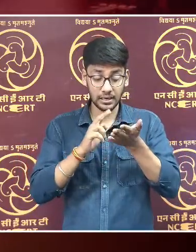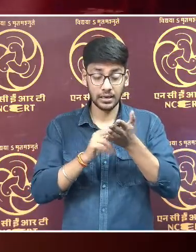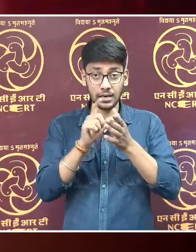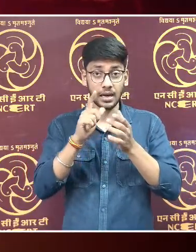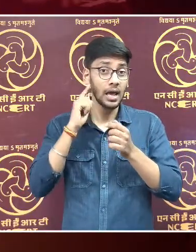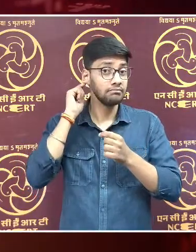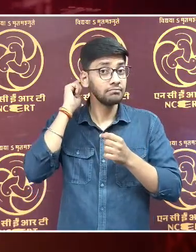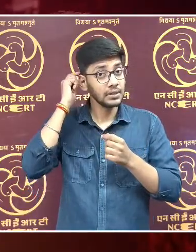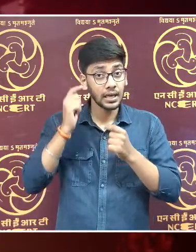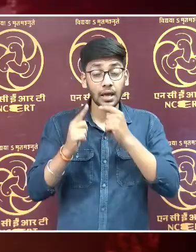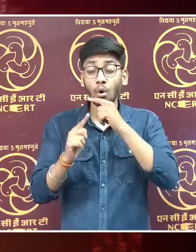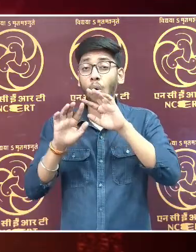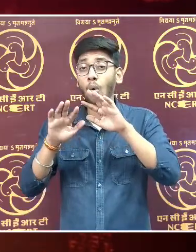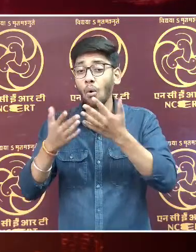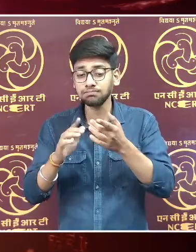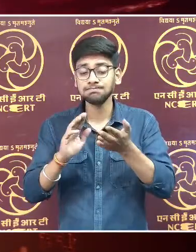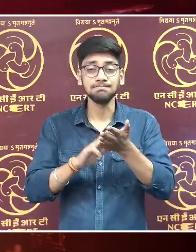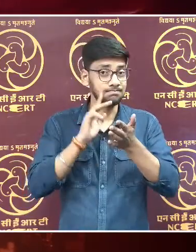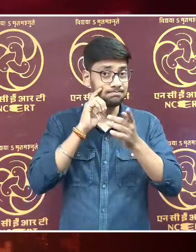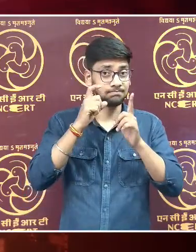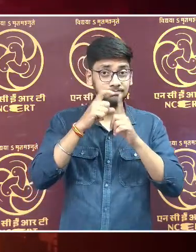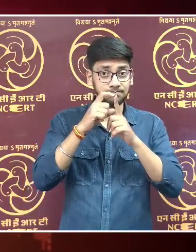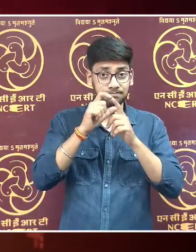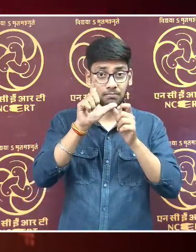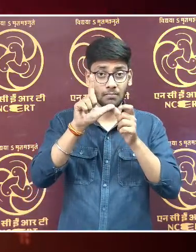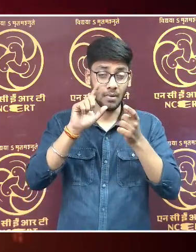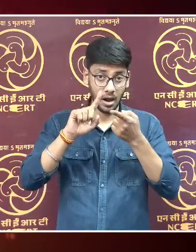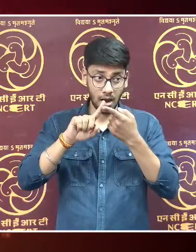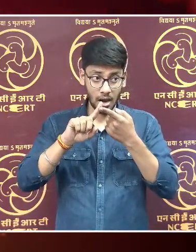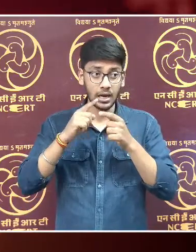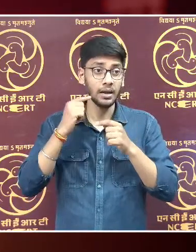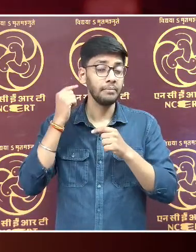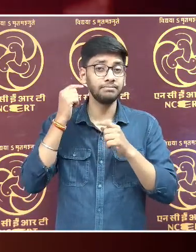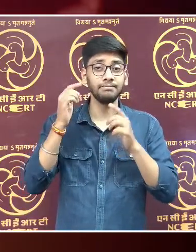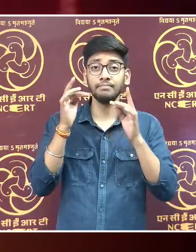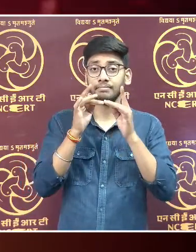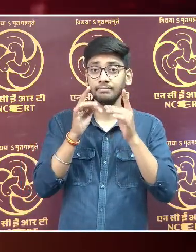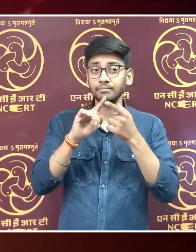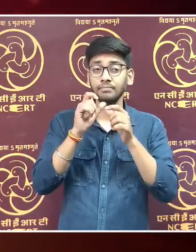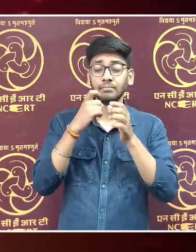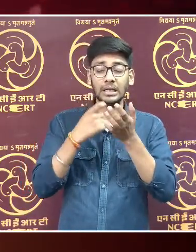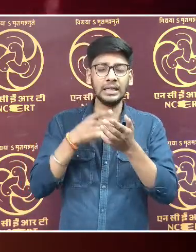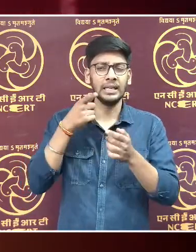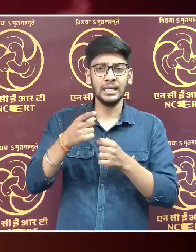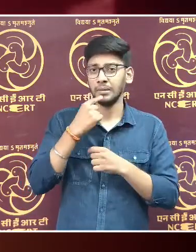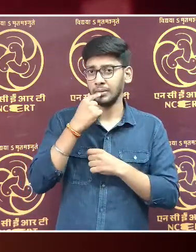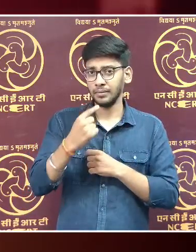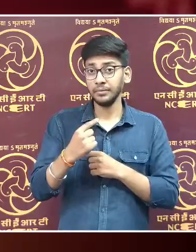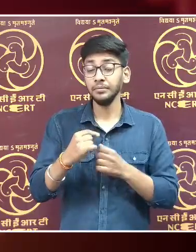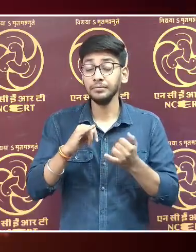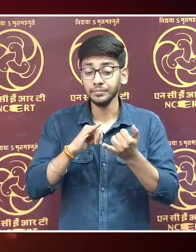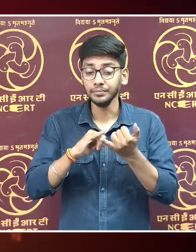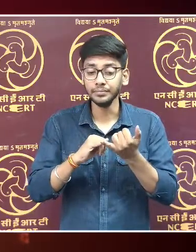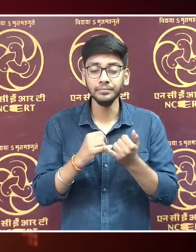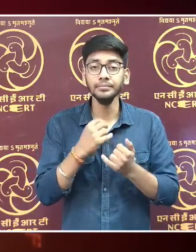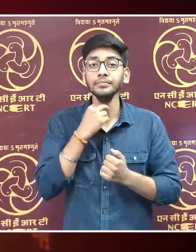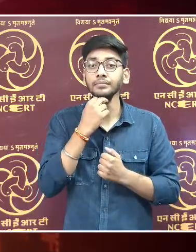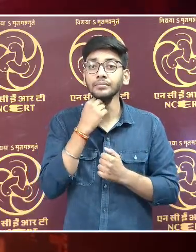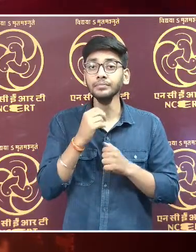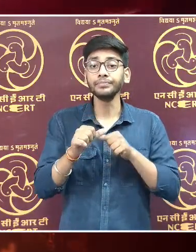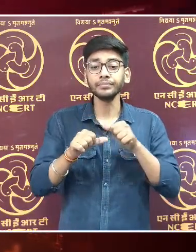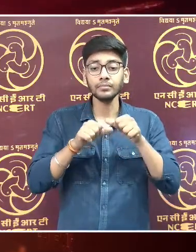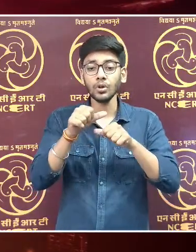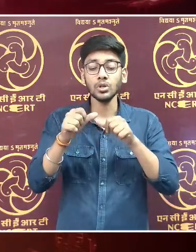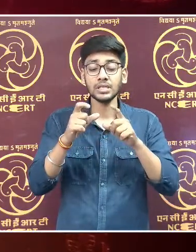ear problem, because this directly affects our processing problem. So we call that as processing